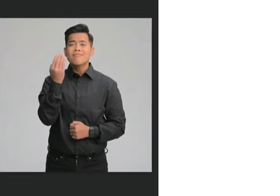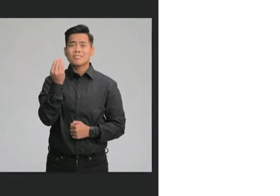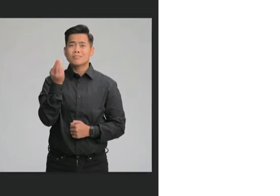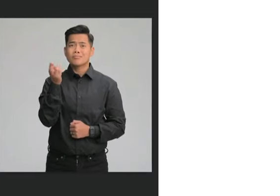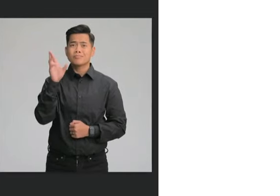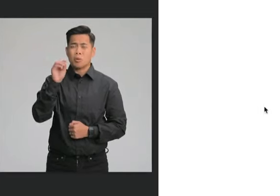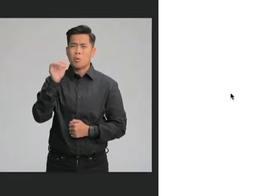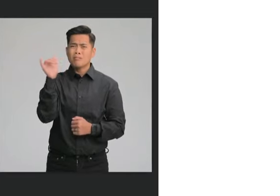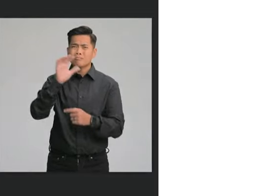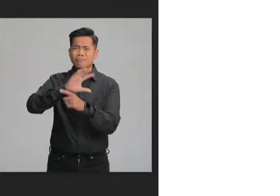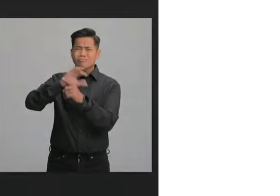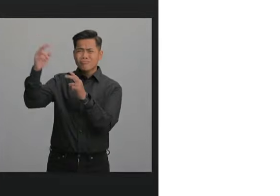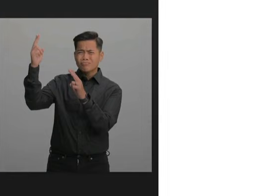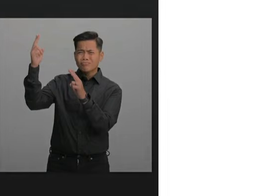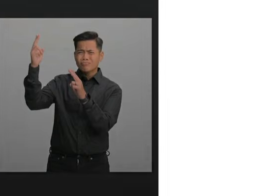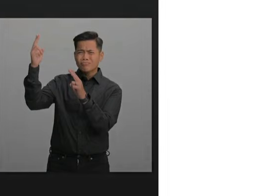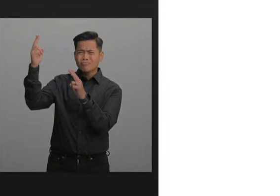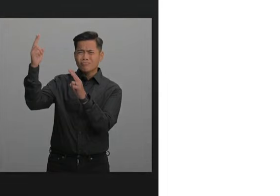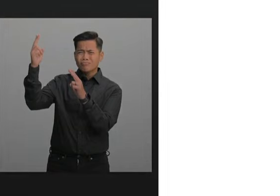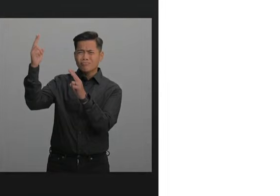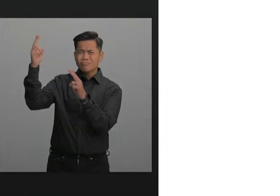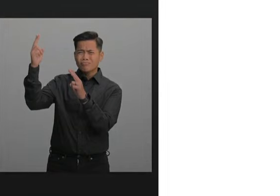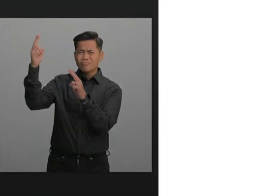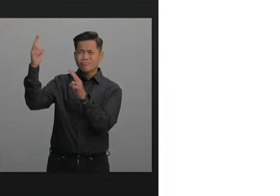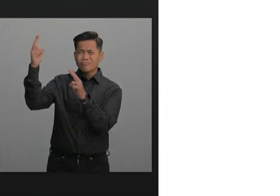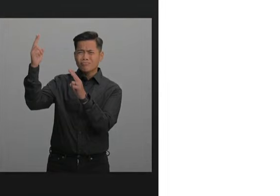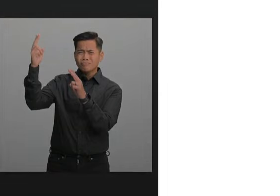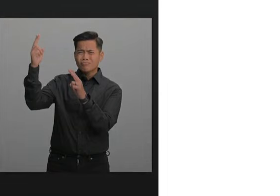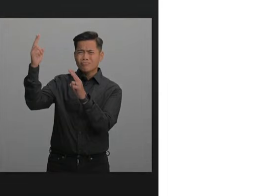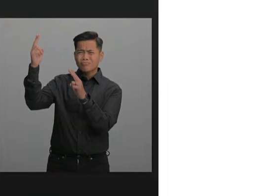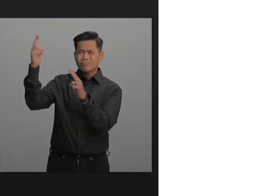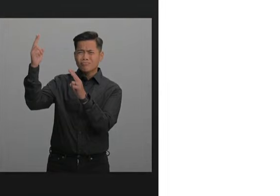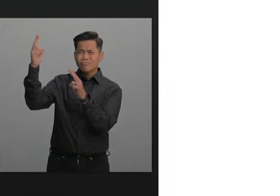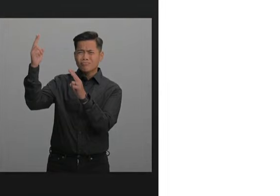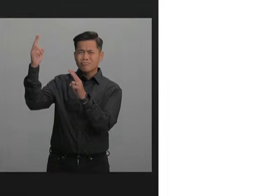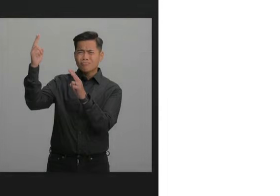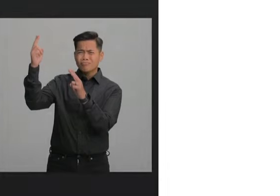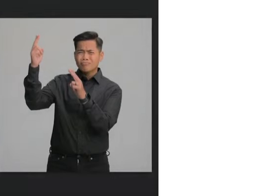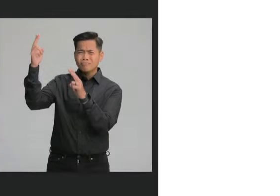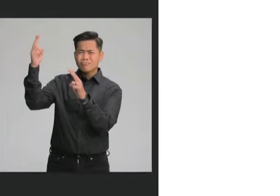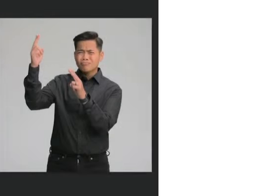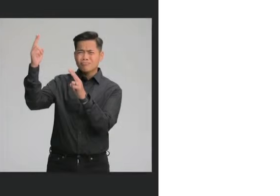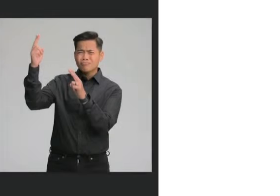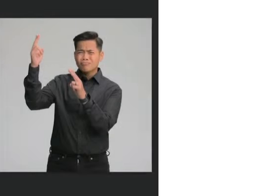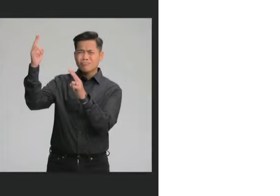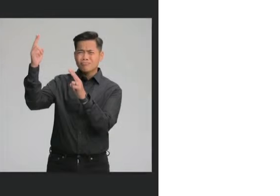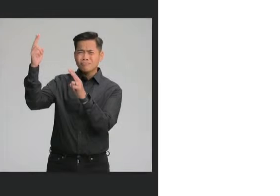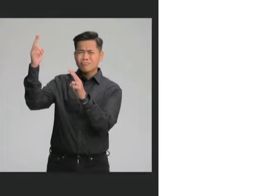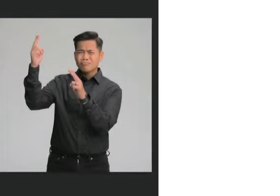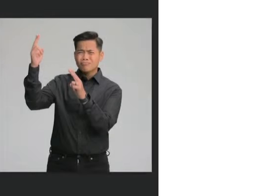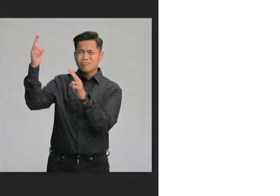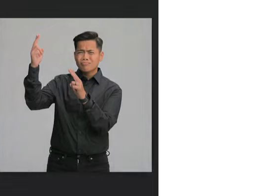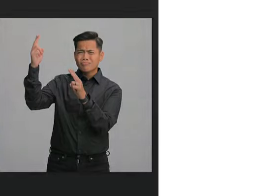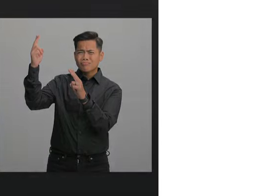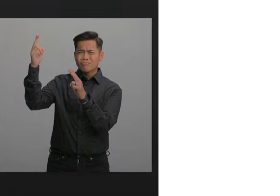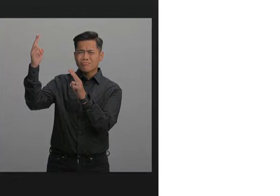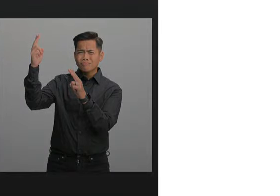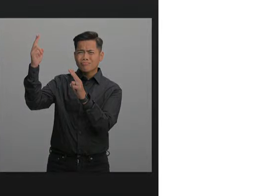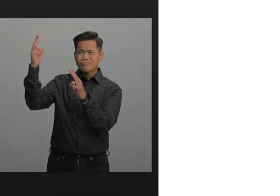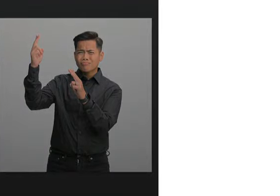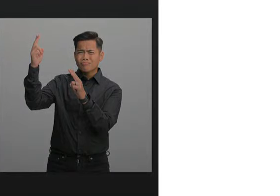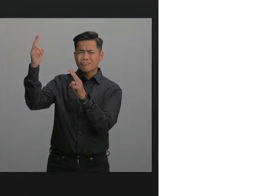Pro introduces a brand new... I mean, like, I love Vitor. I just think it's funny that he happens to have this, like, very